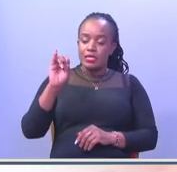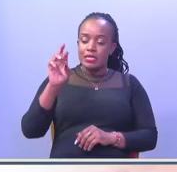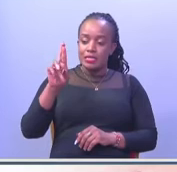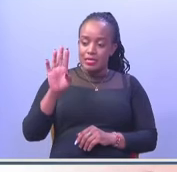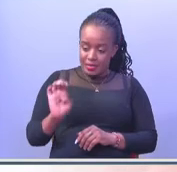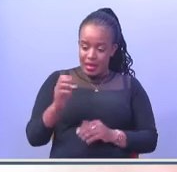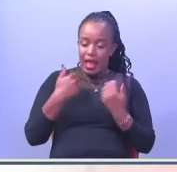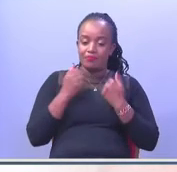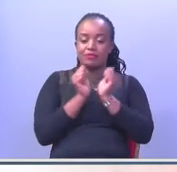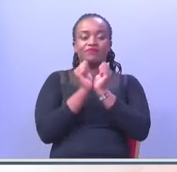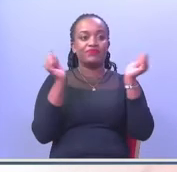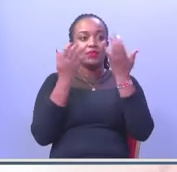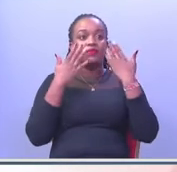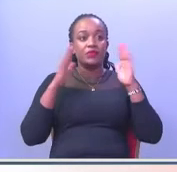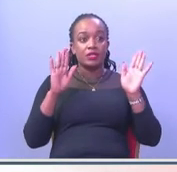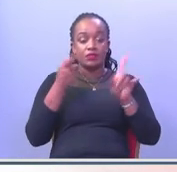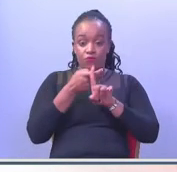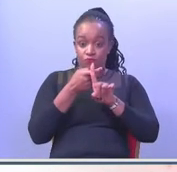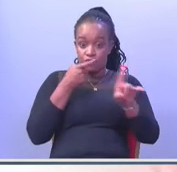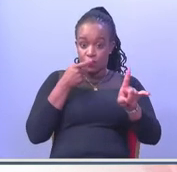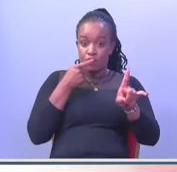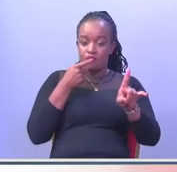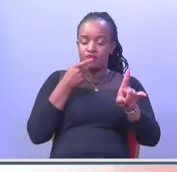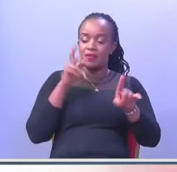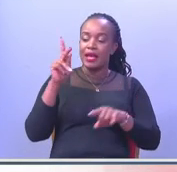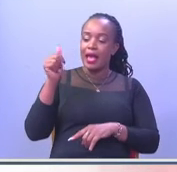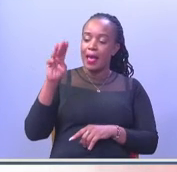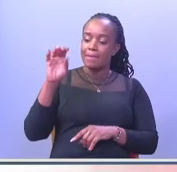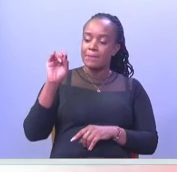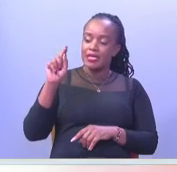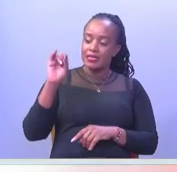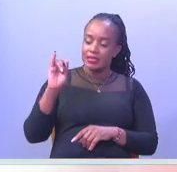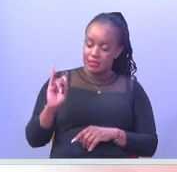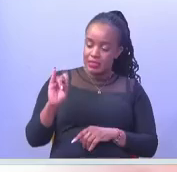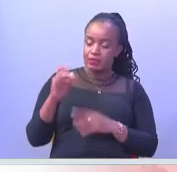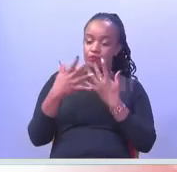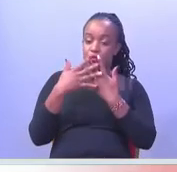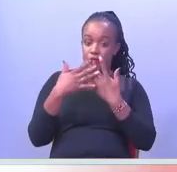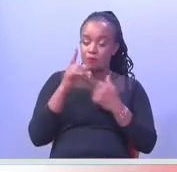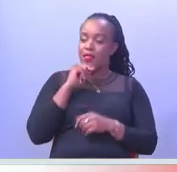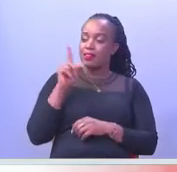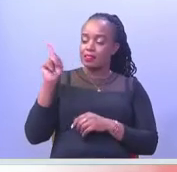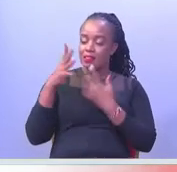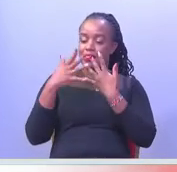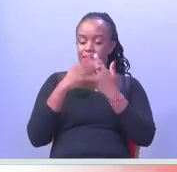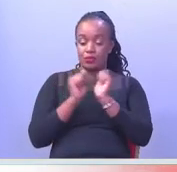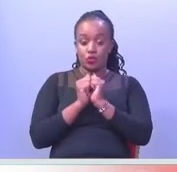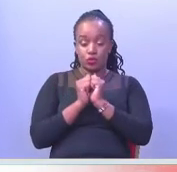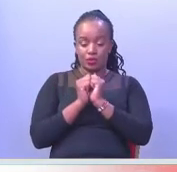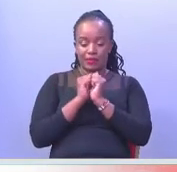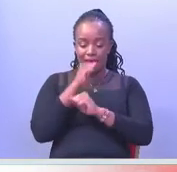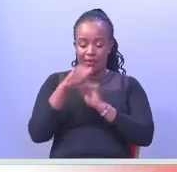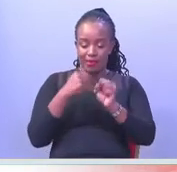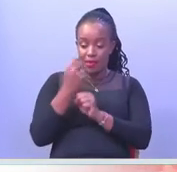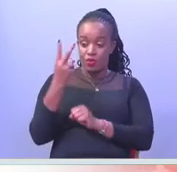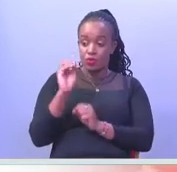sentence, Bwire was convicted of a terror attack in Nairobi in 2011. After we received the news, we dispatched him,